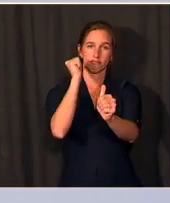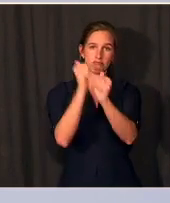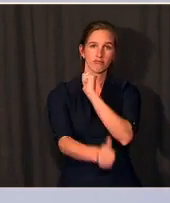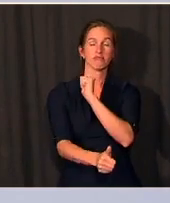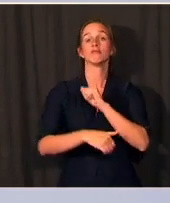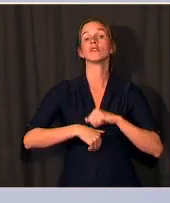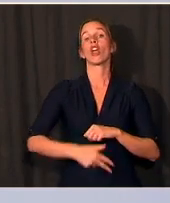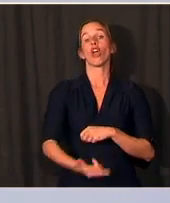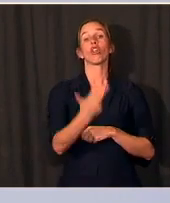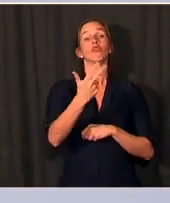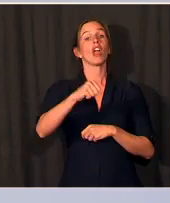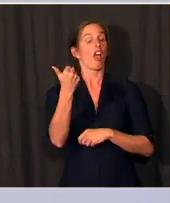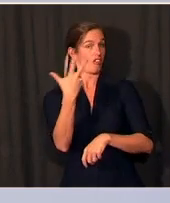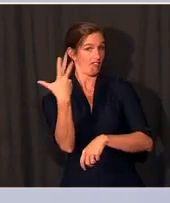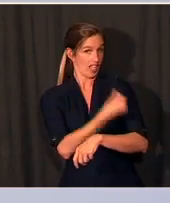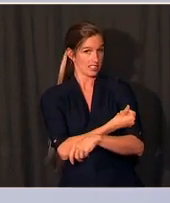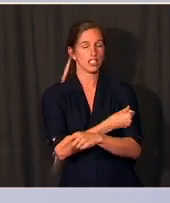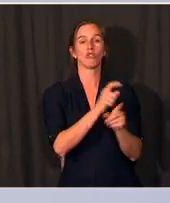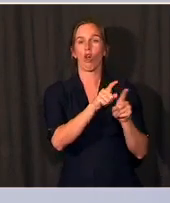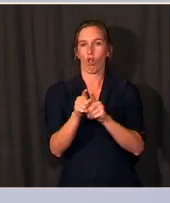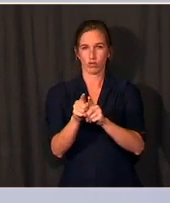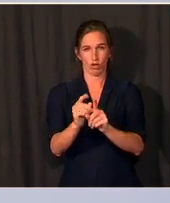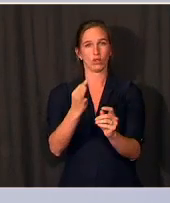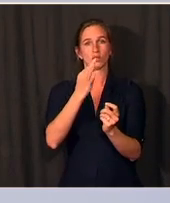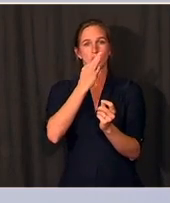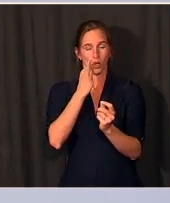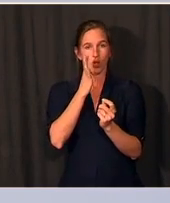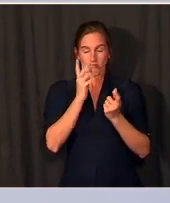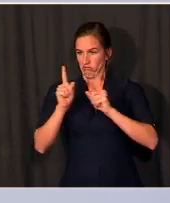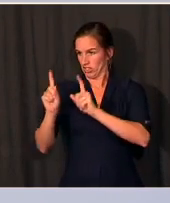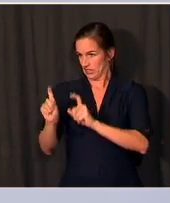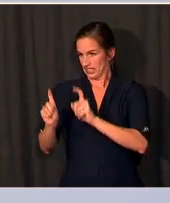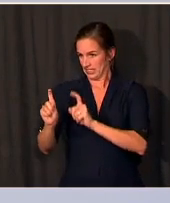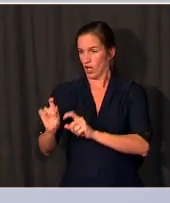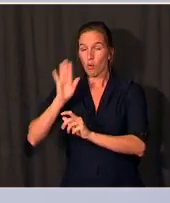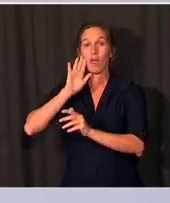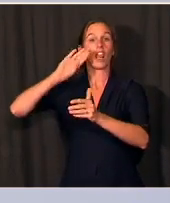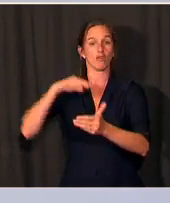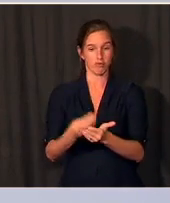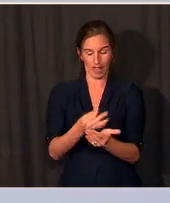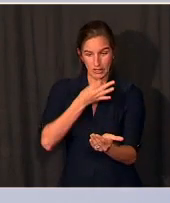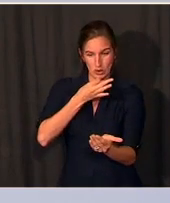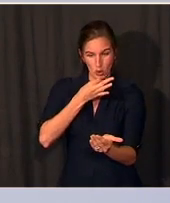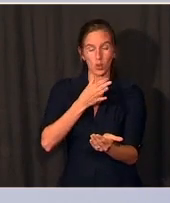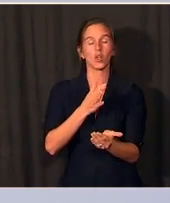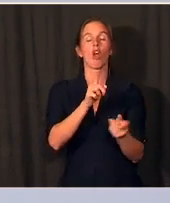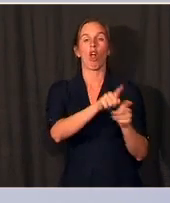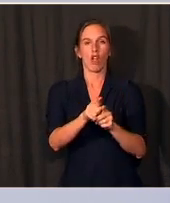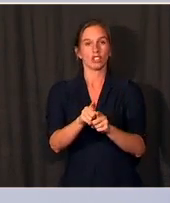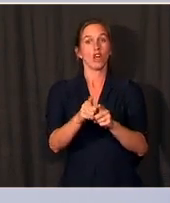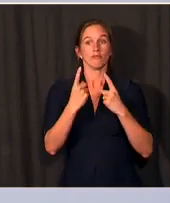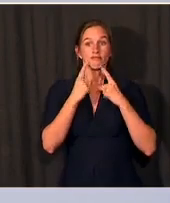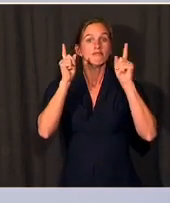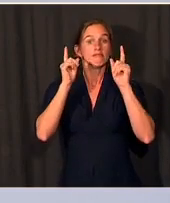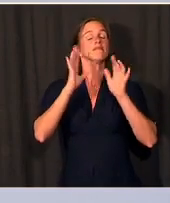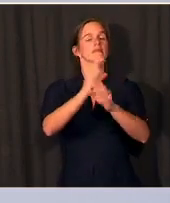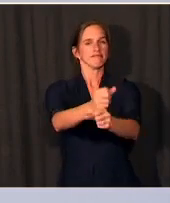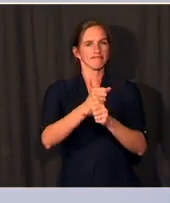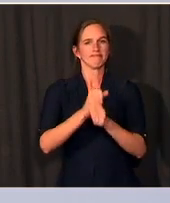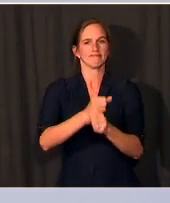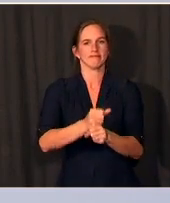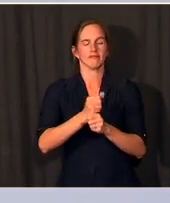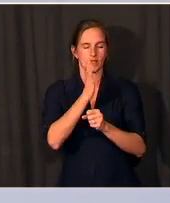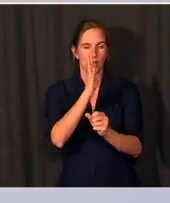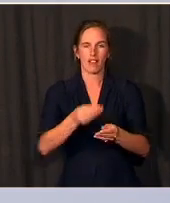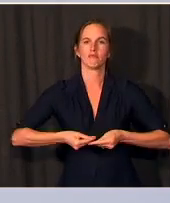the final stages of trial. They'll arrive within a few weeks, and they will also be mass-produced, and the delivery will be very